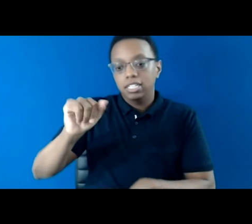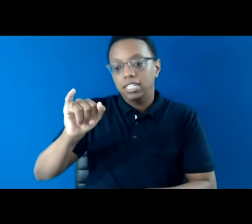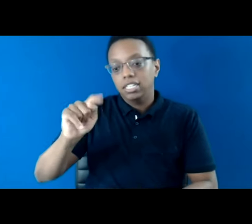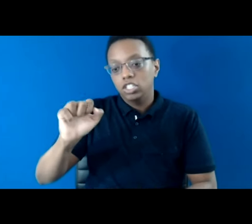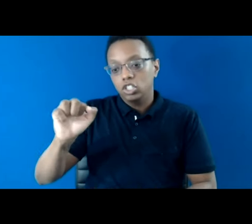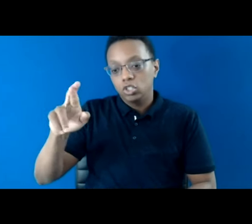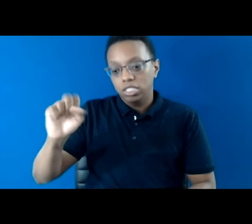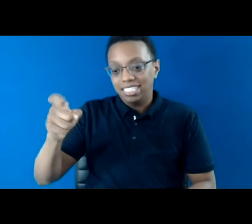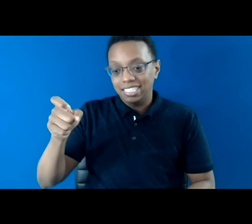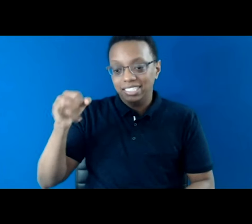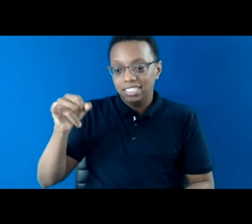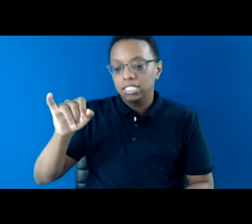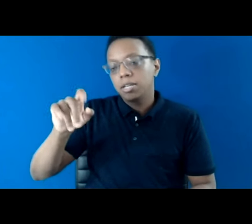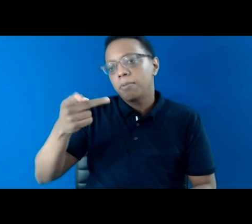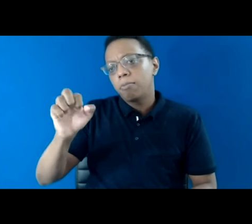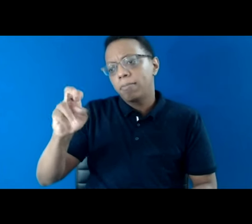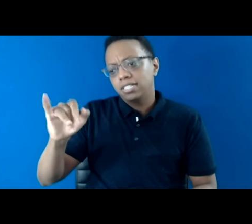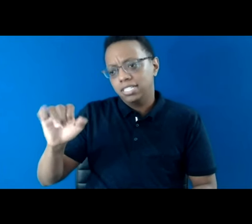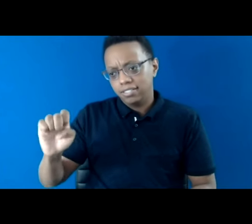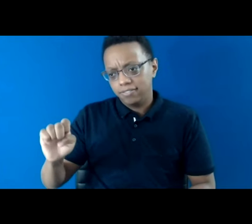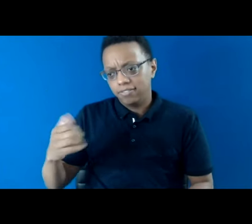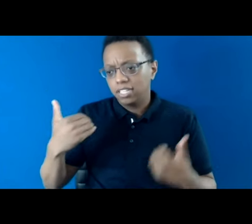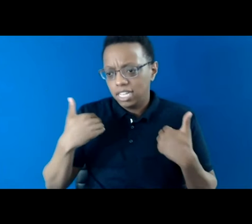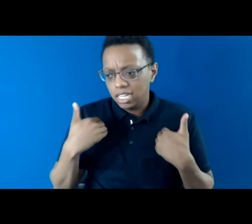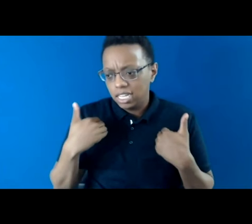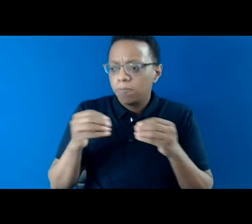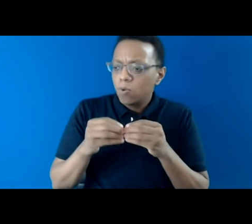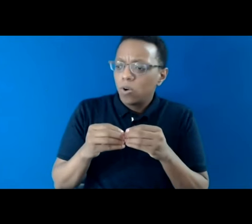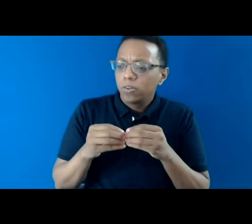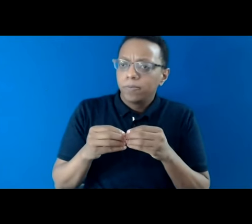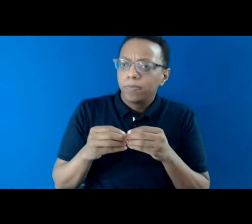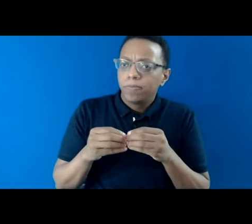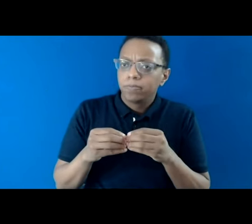therefore has more expression amongst